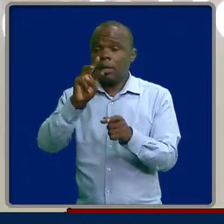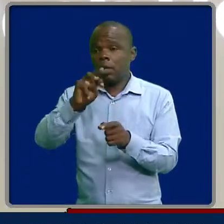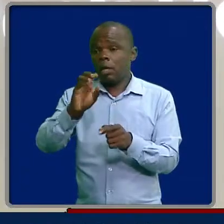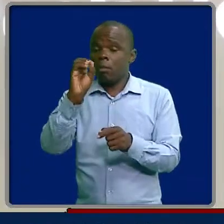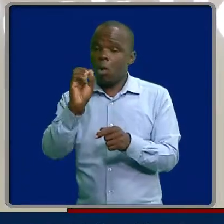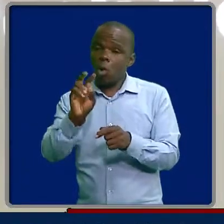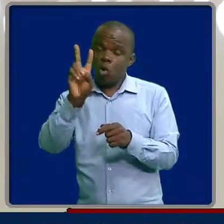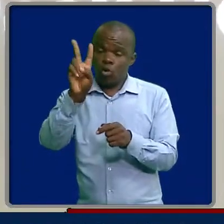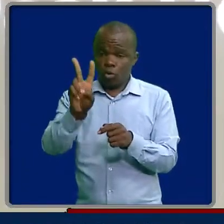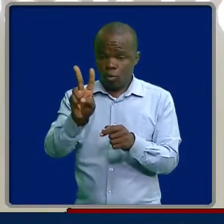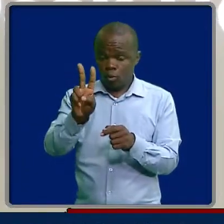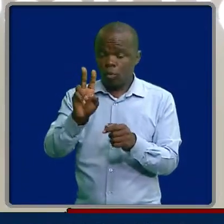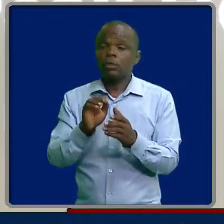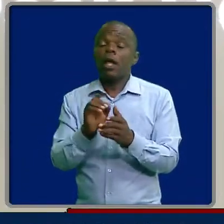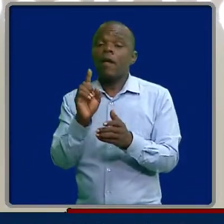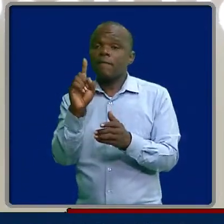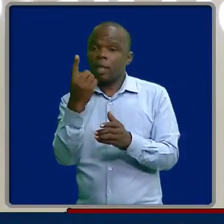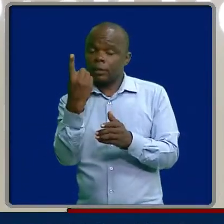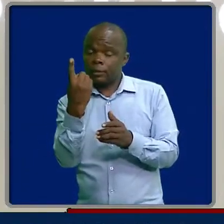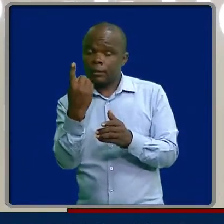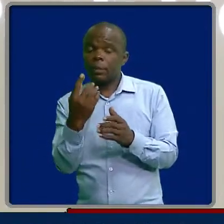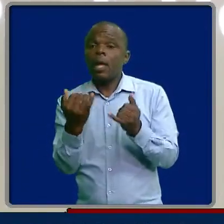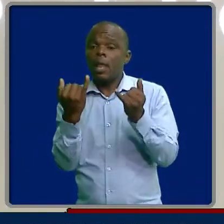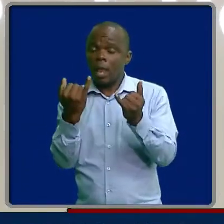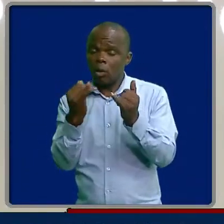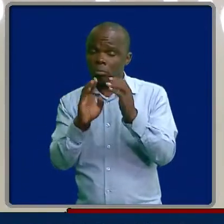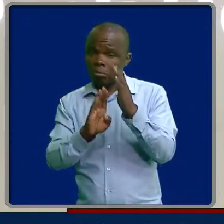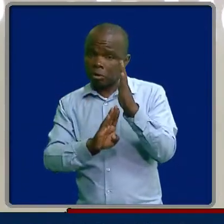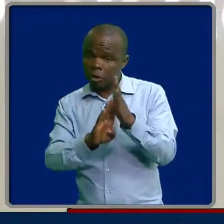that to a development,